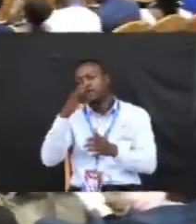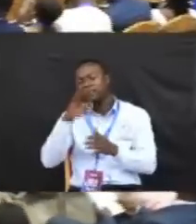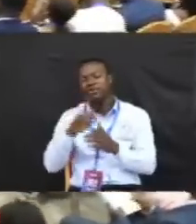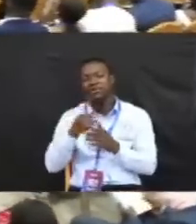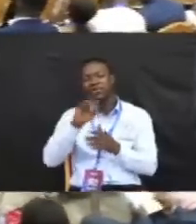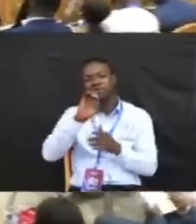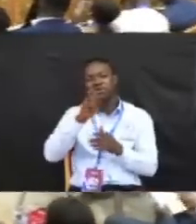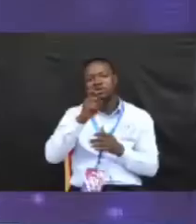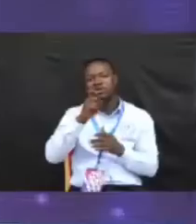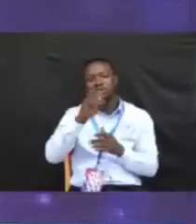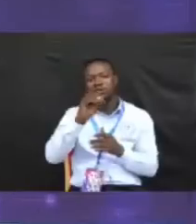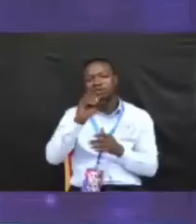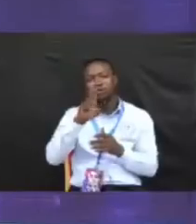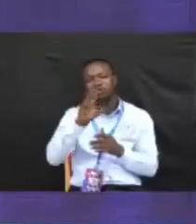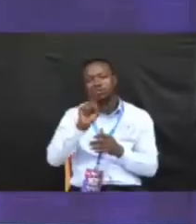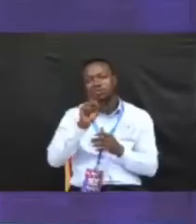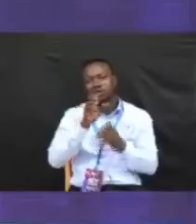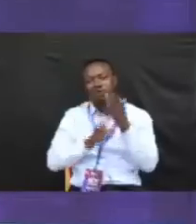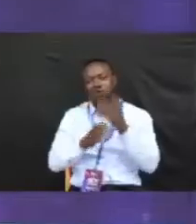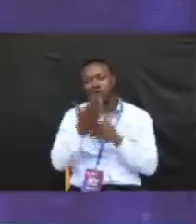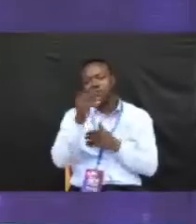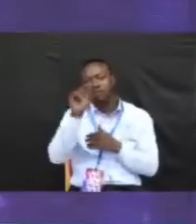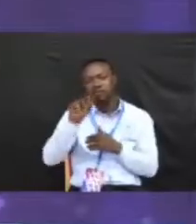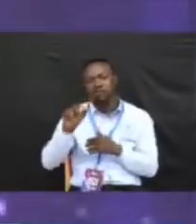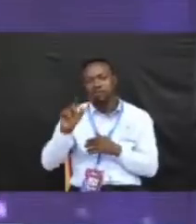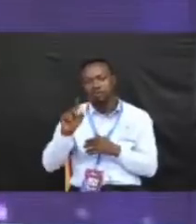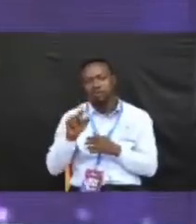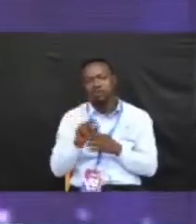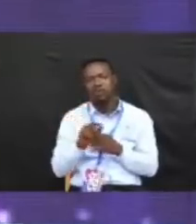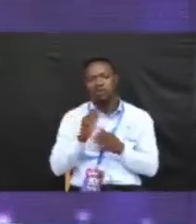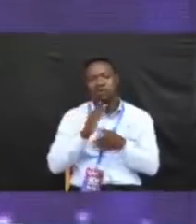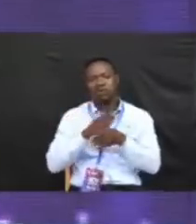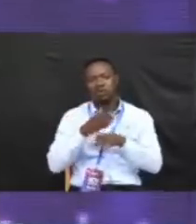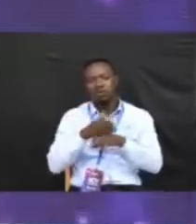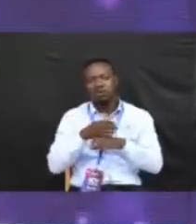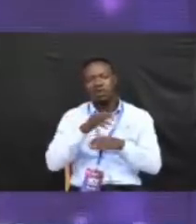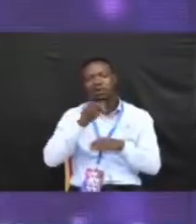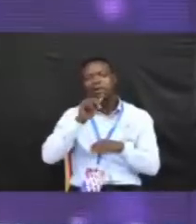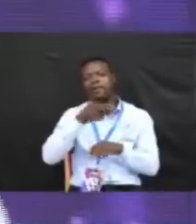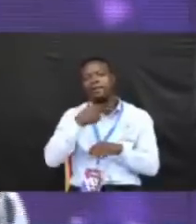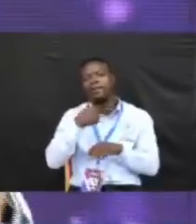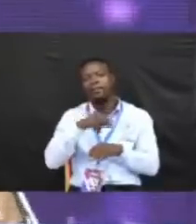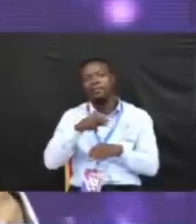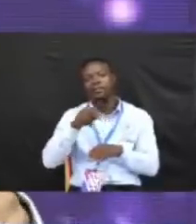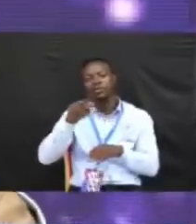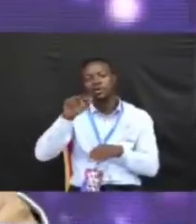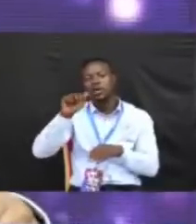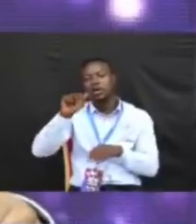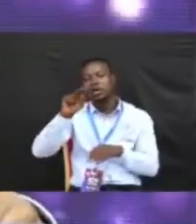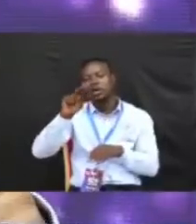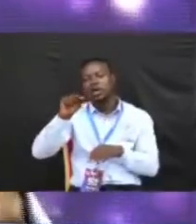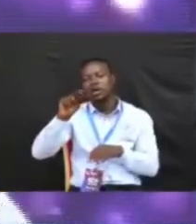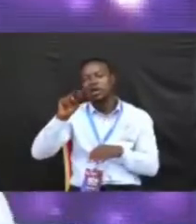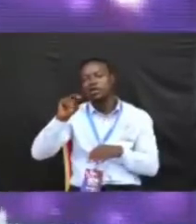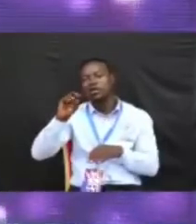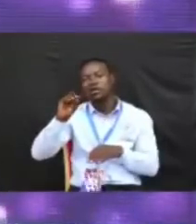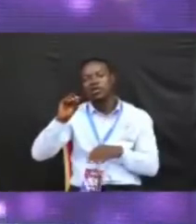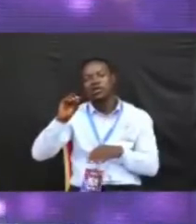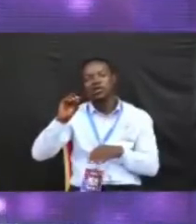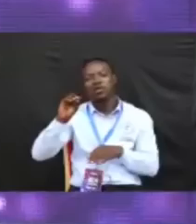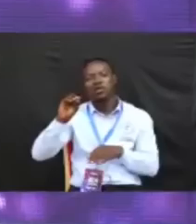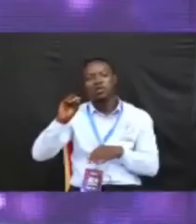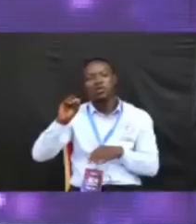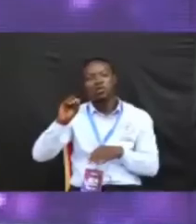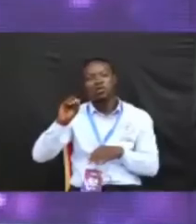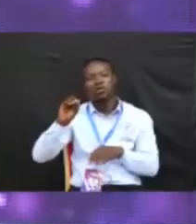verse 1 to 11. After that, pastor Ano Asante, the general manager, Pent TV, will